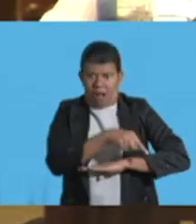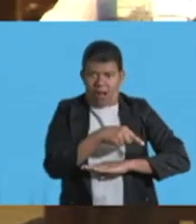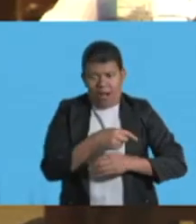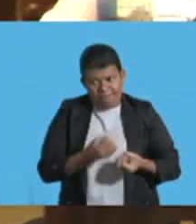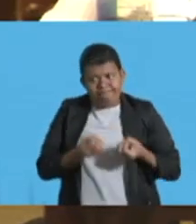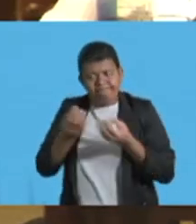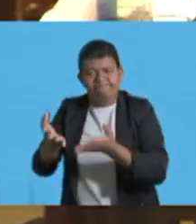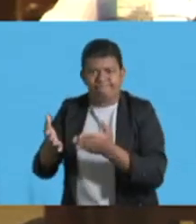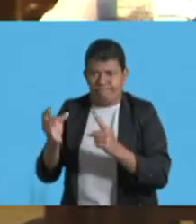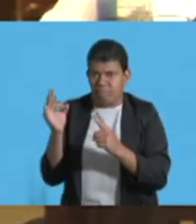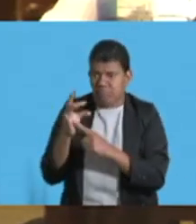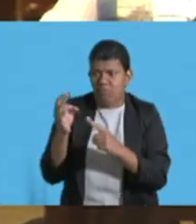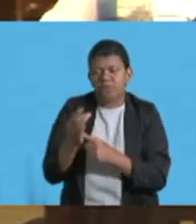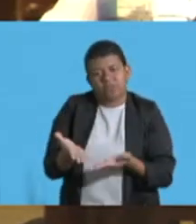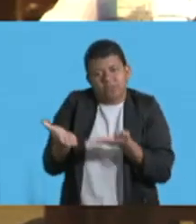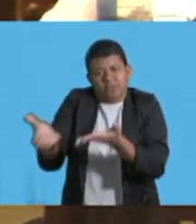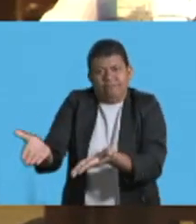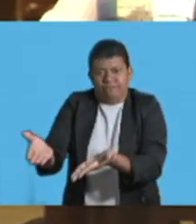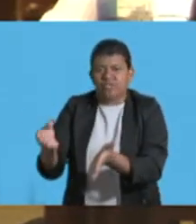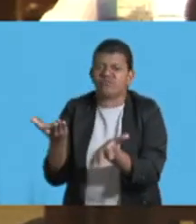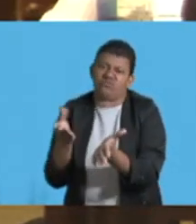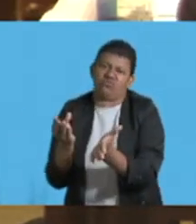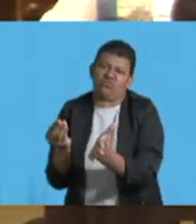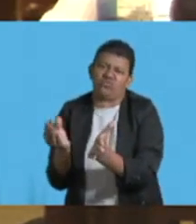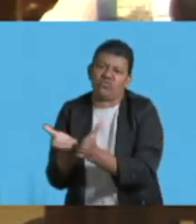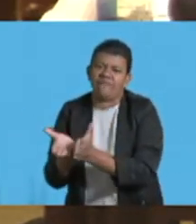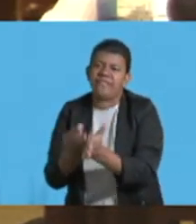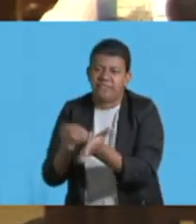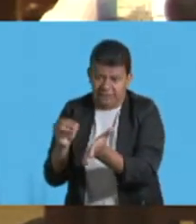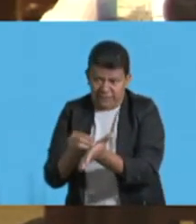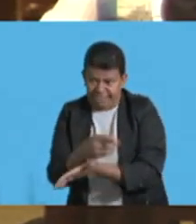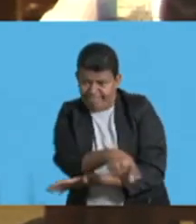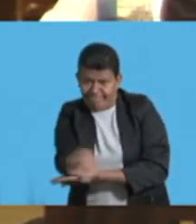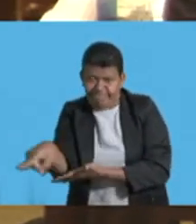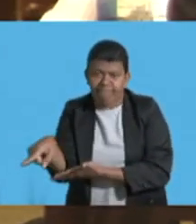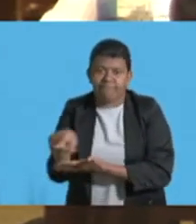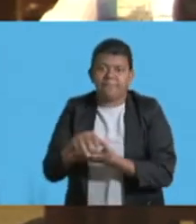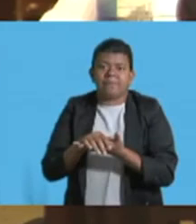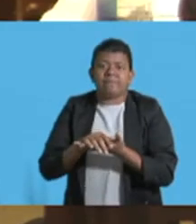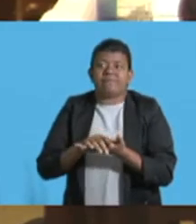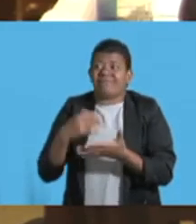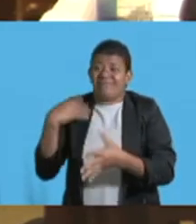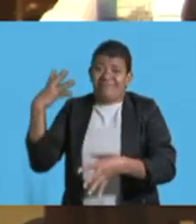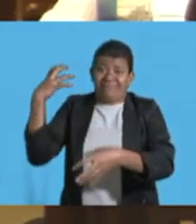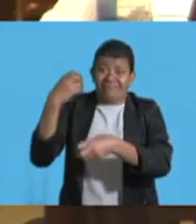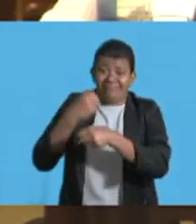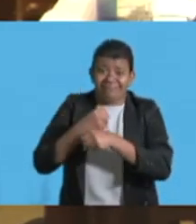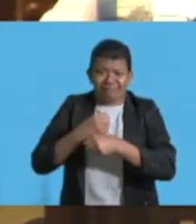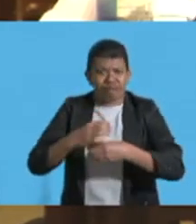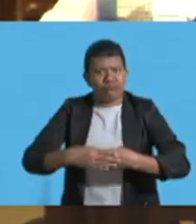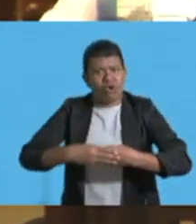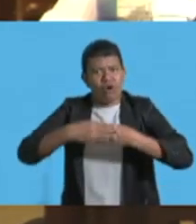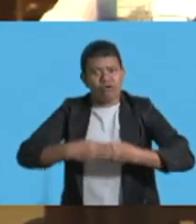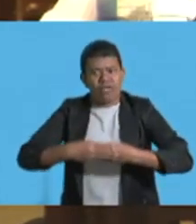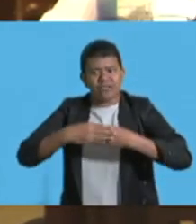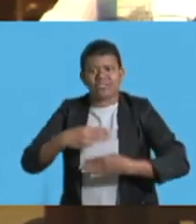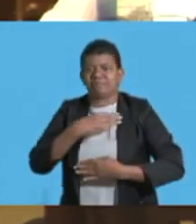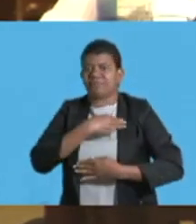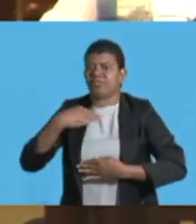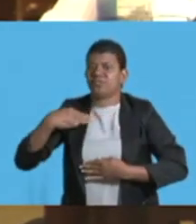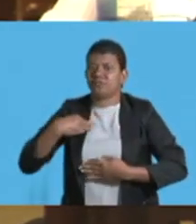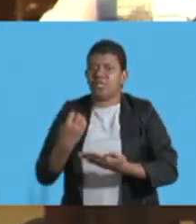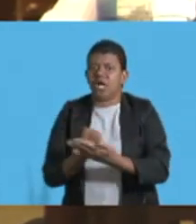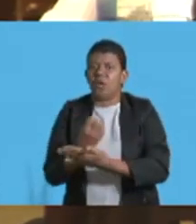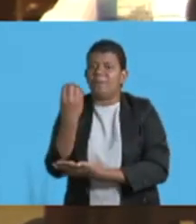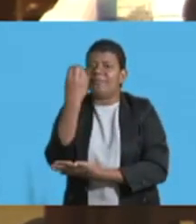maritime community. To conclude, Madam Speaker, I congratulate Honourable Minister for Economy and Honourable Prime Minister